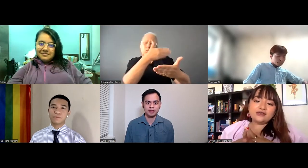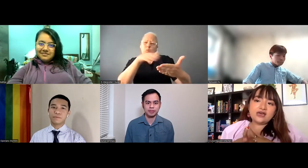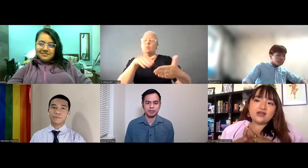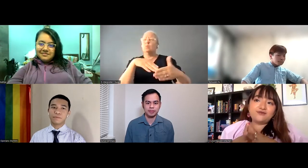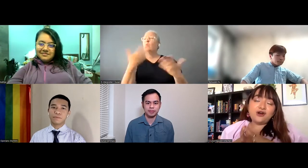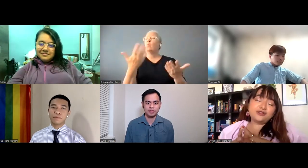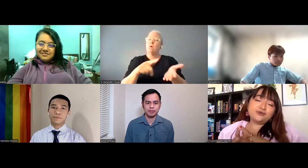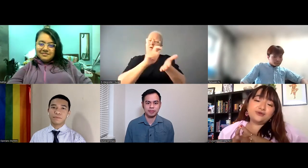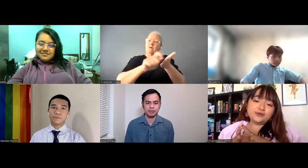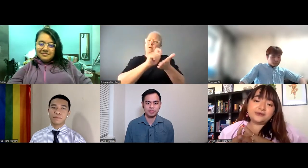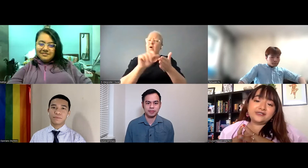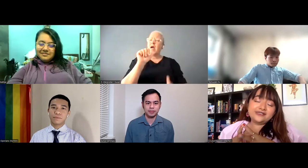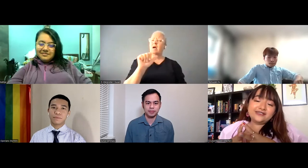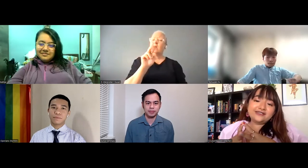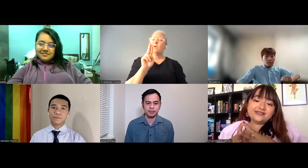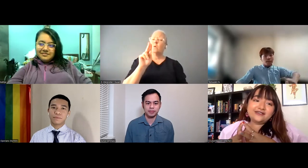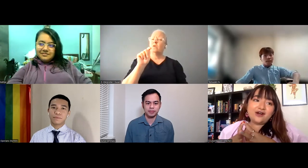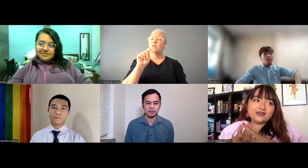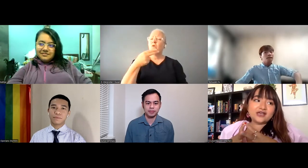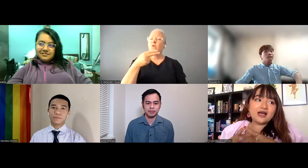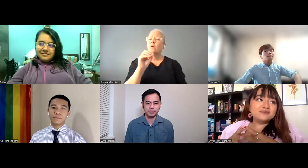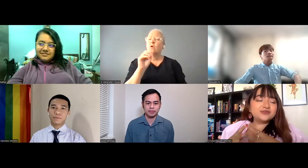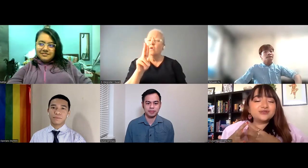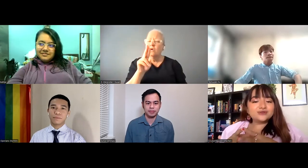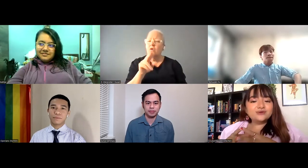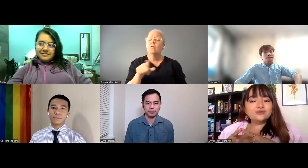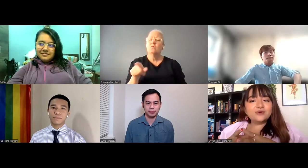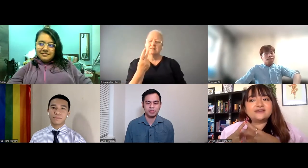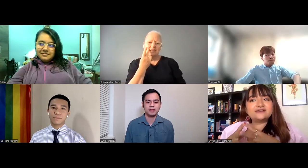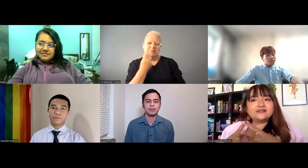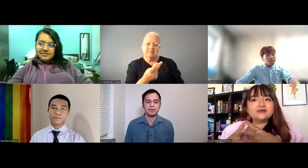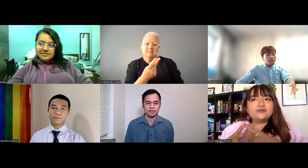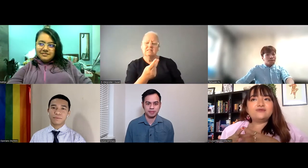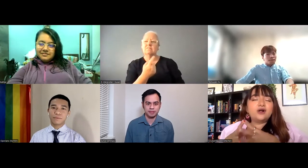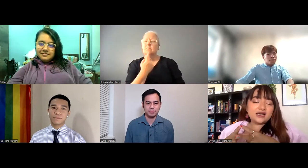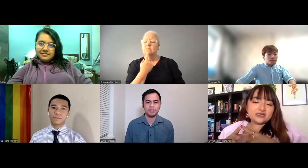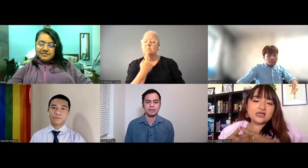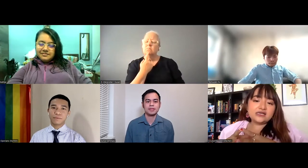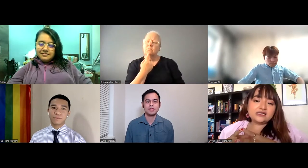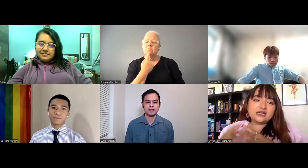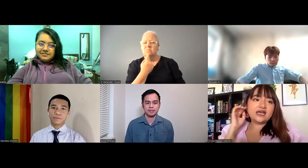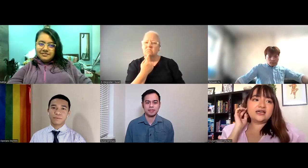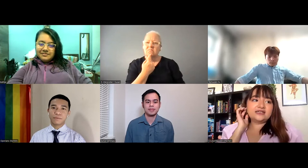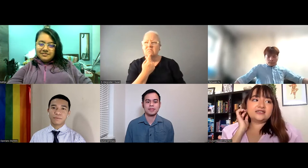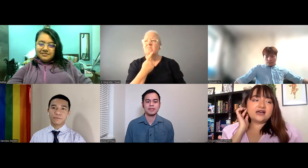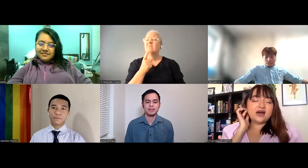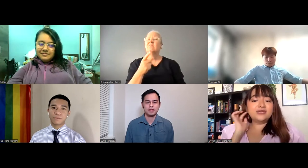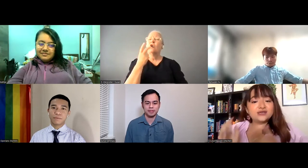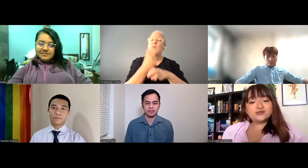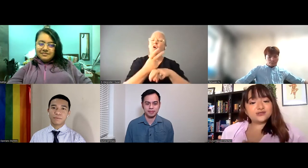art that have gotten you through hard times in school when we felt isolated